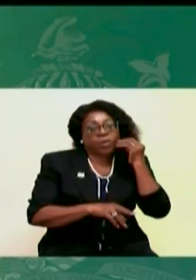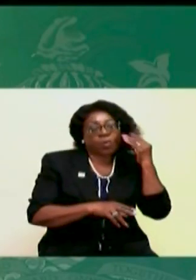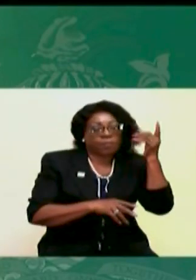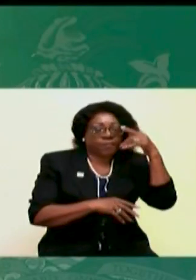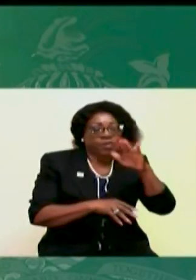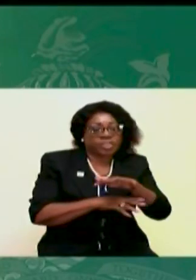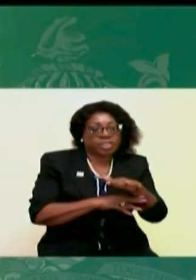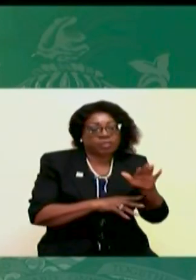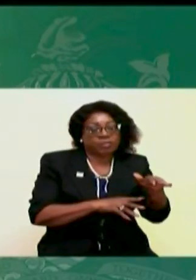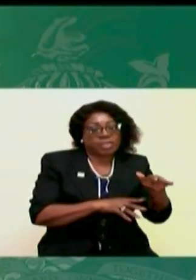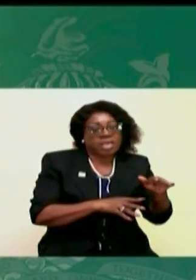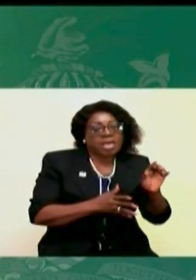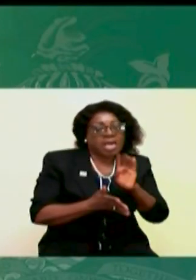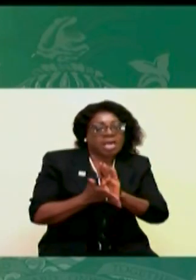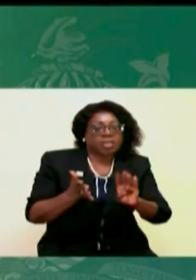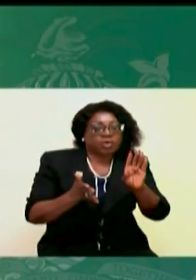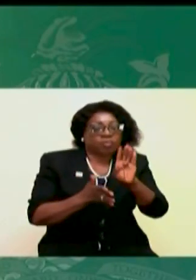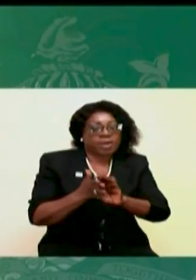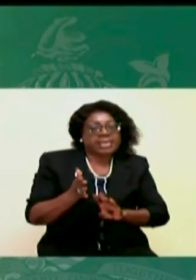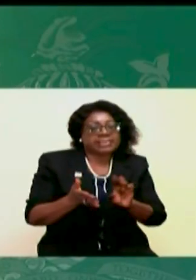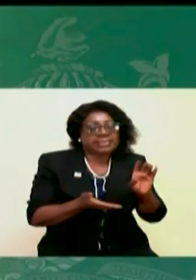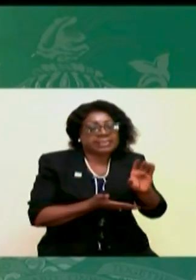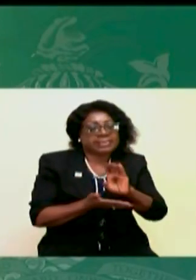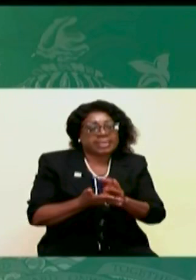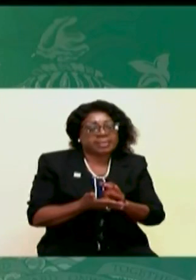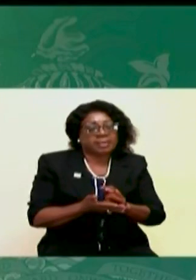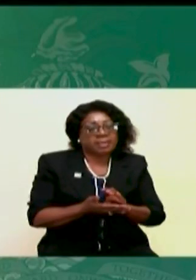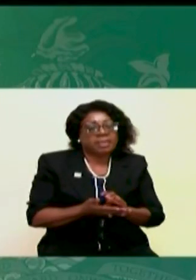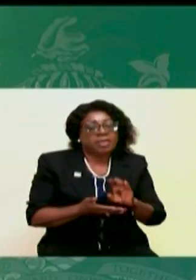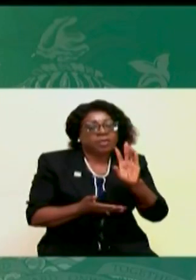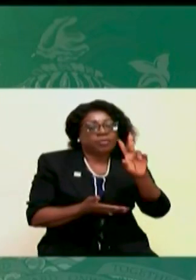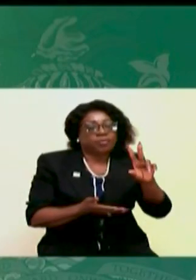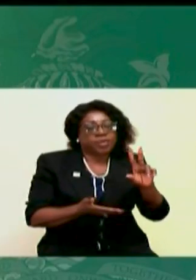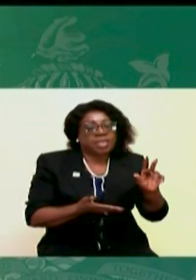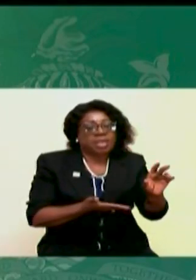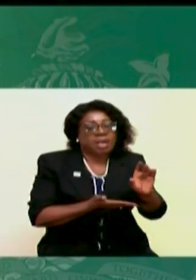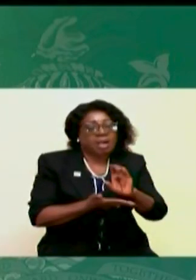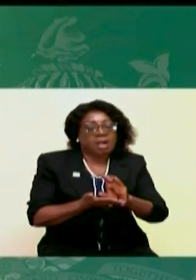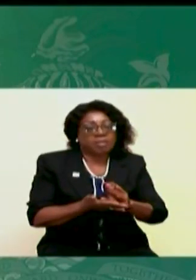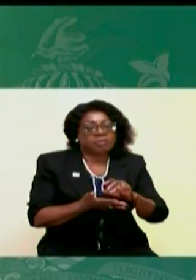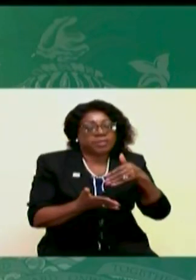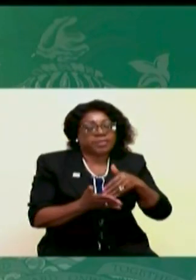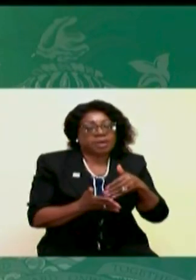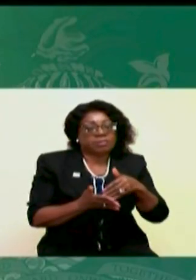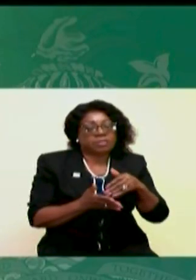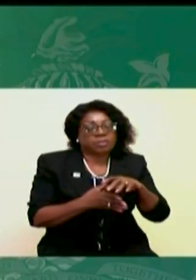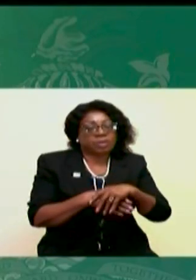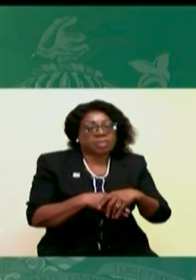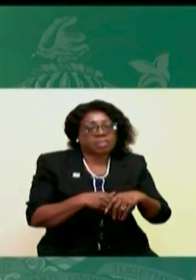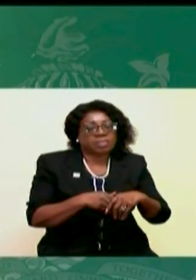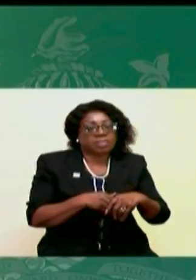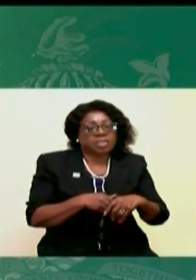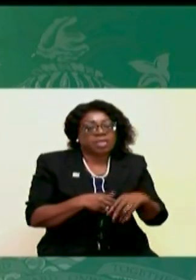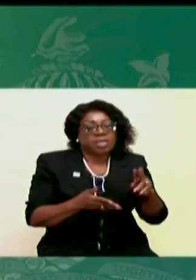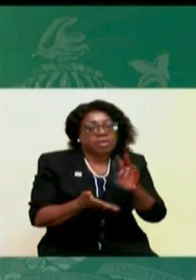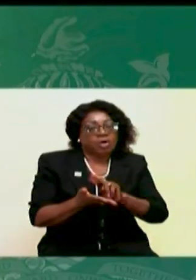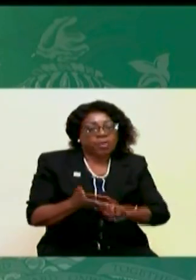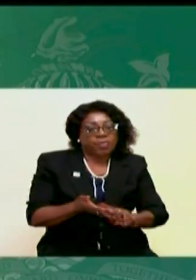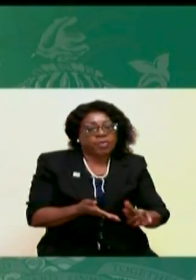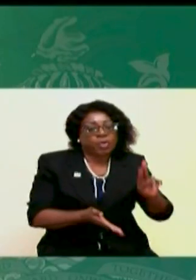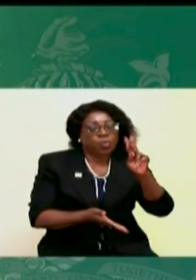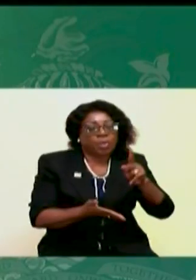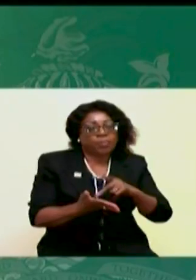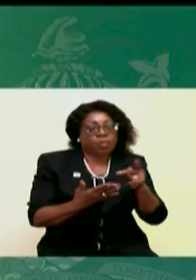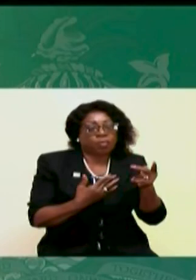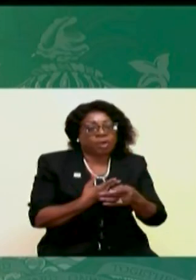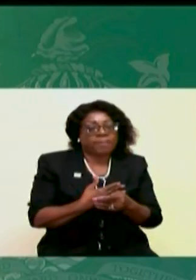Crisis Center in the amount of $300,000 and $100,000 respectively. The Urban Renewal Program